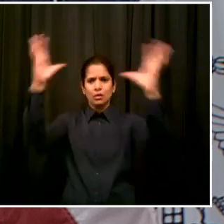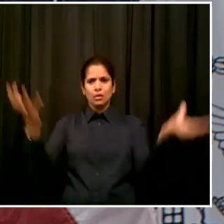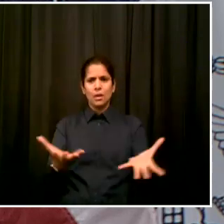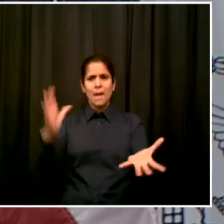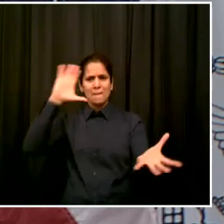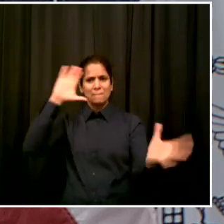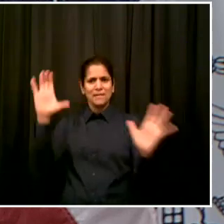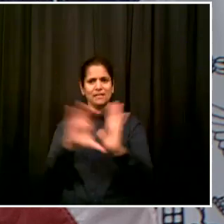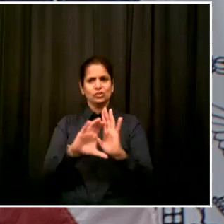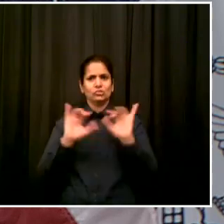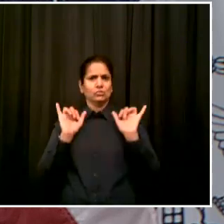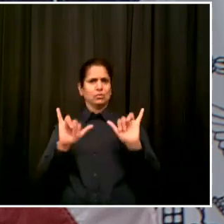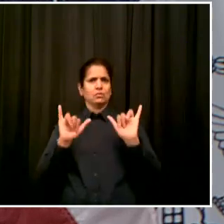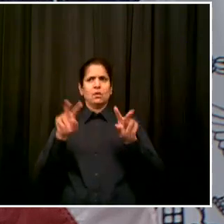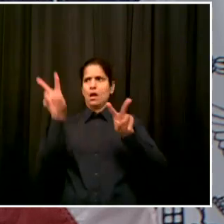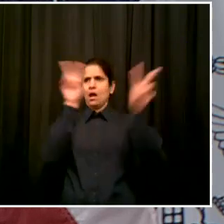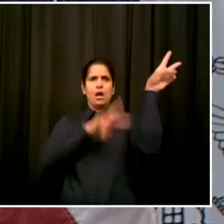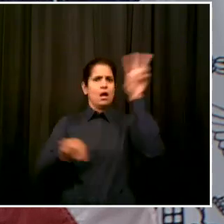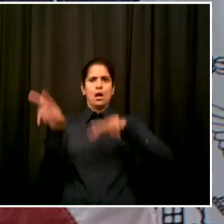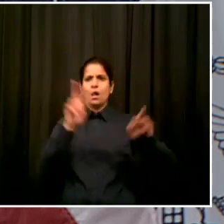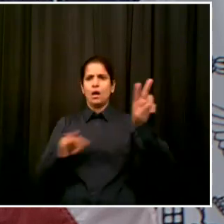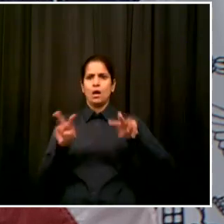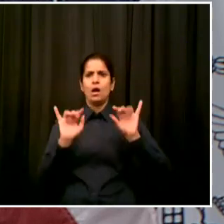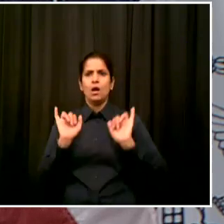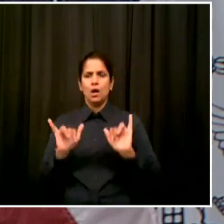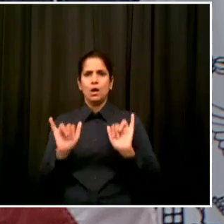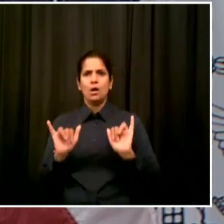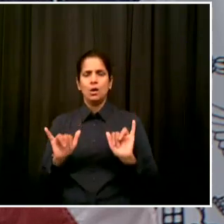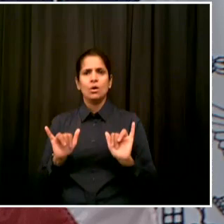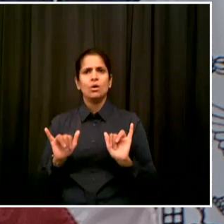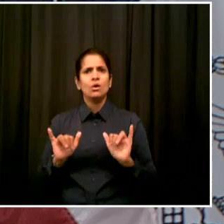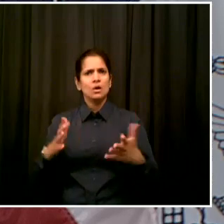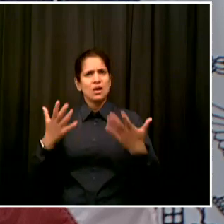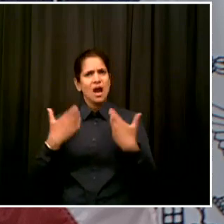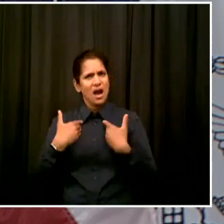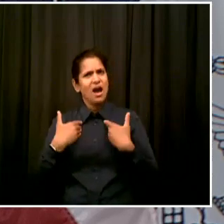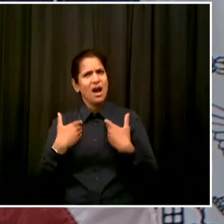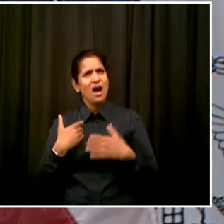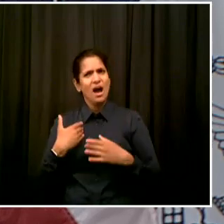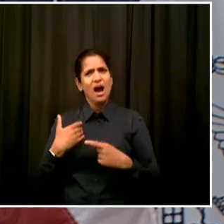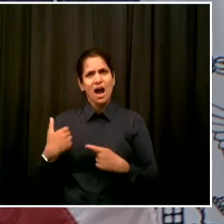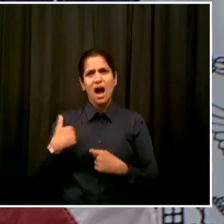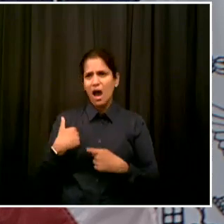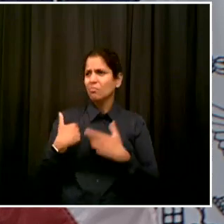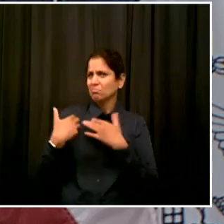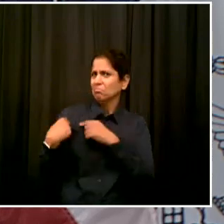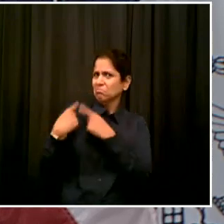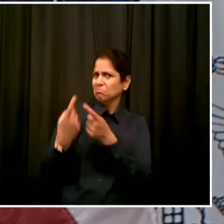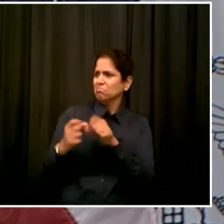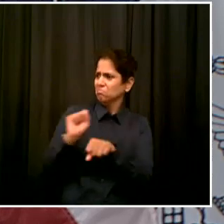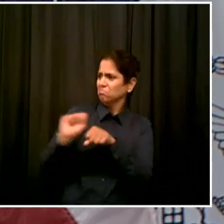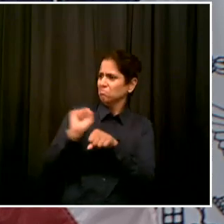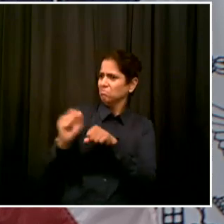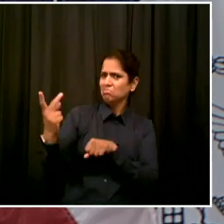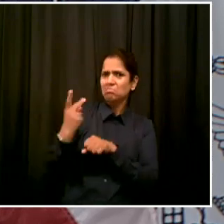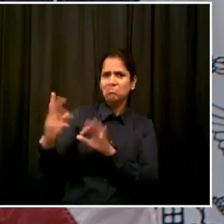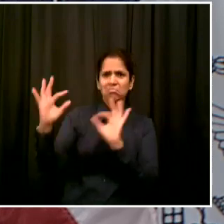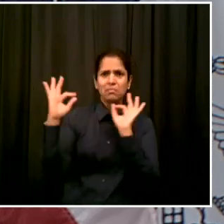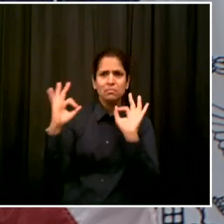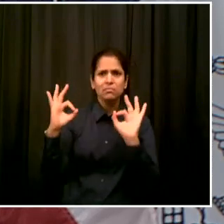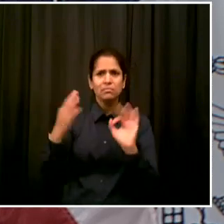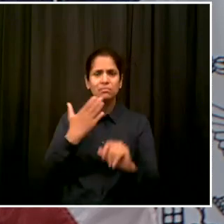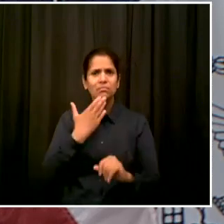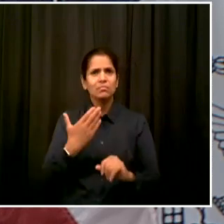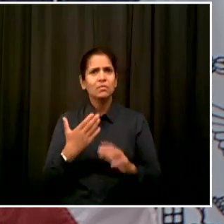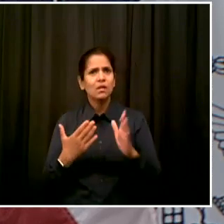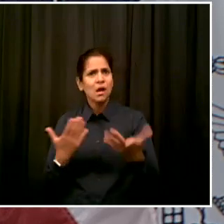good work that was being done too, the problems it was creating between police and community. It was his decision. He brought it to me. I said, I